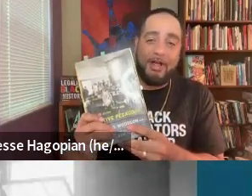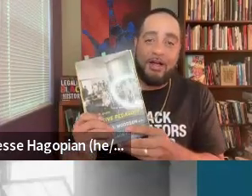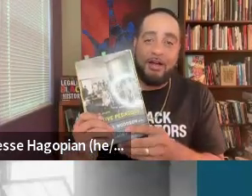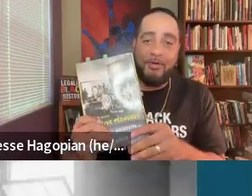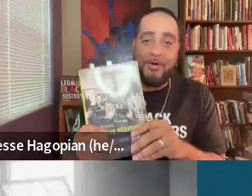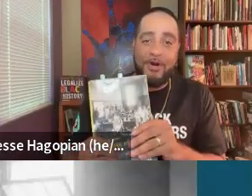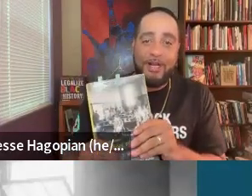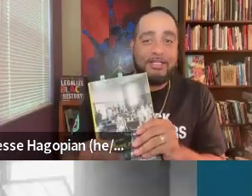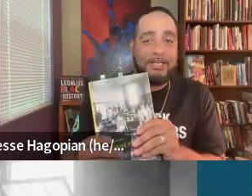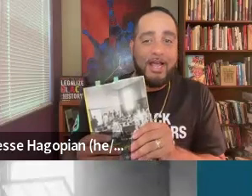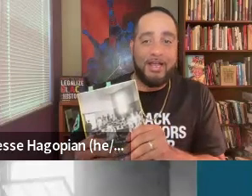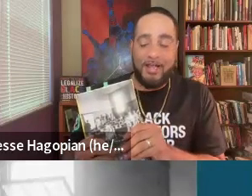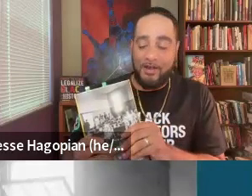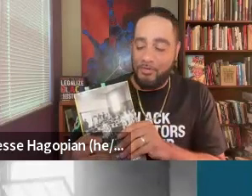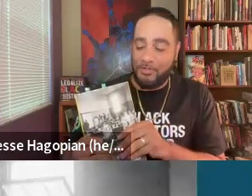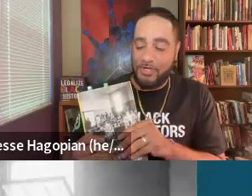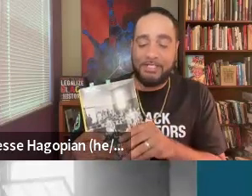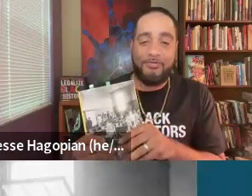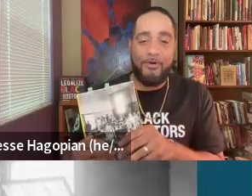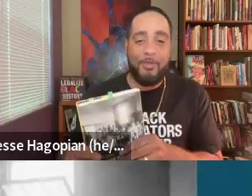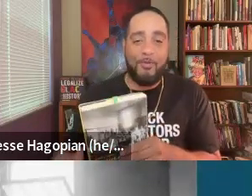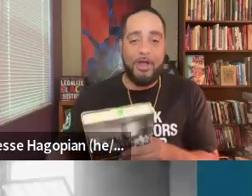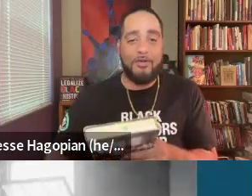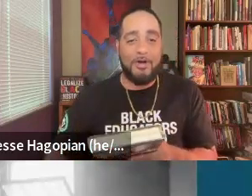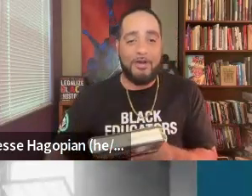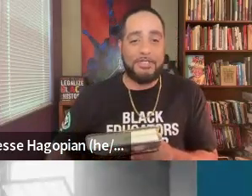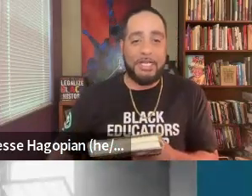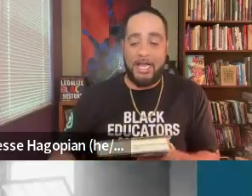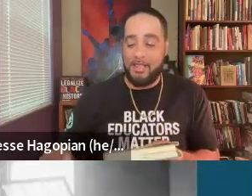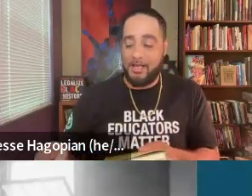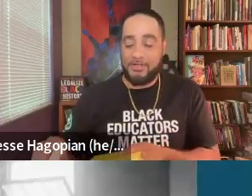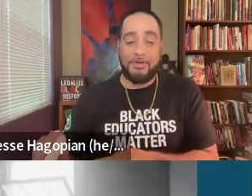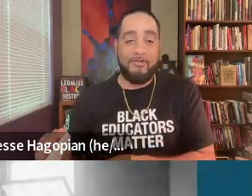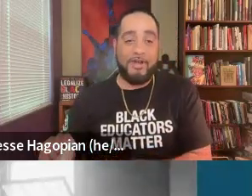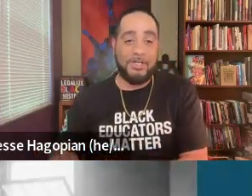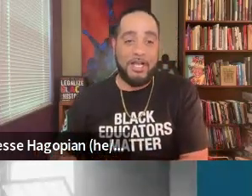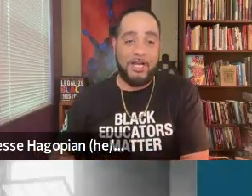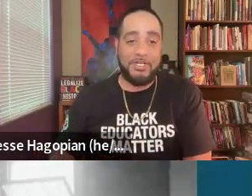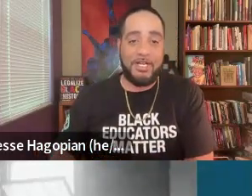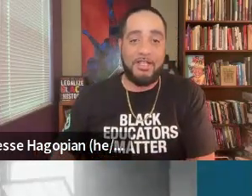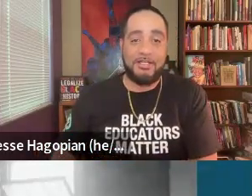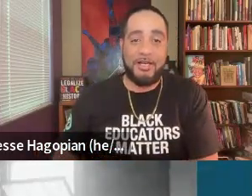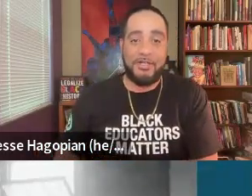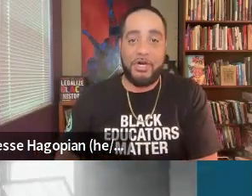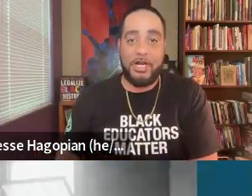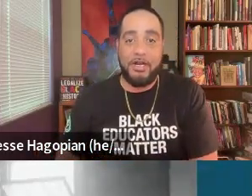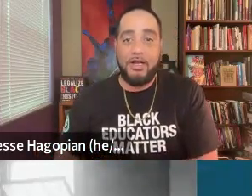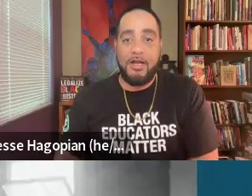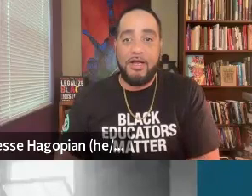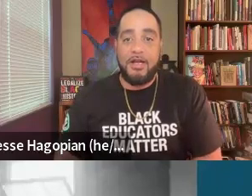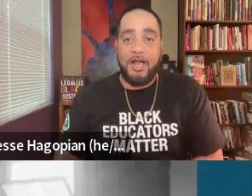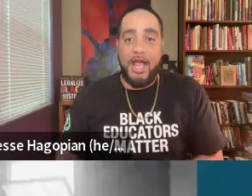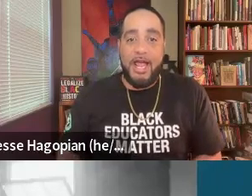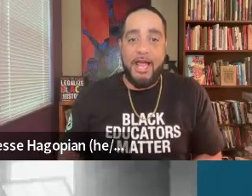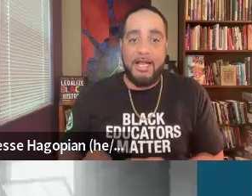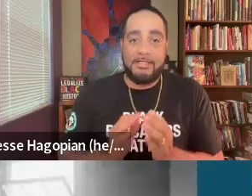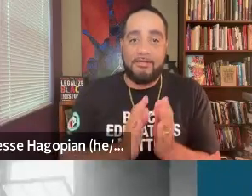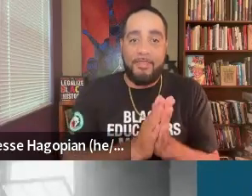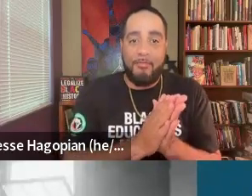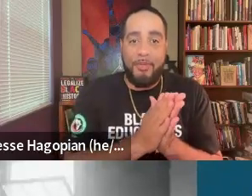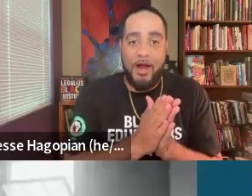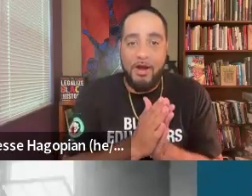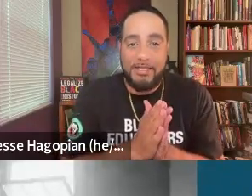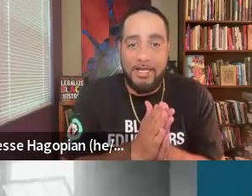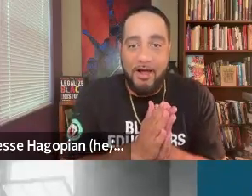gotten it, order it today. It will transform the way you understand the history of education in this country.